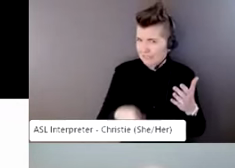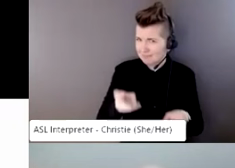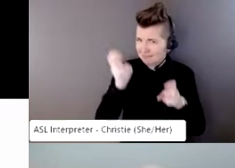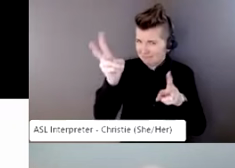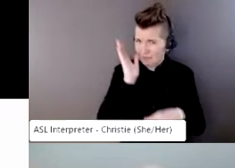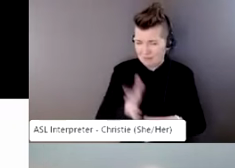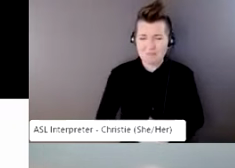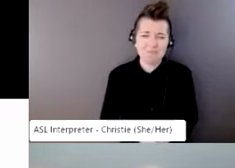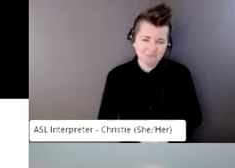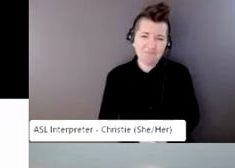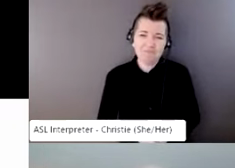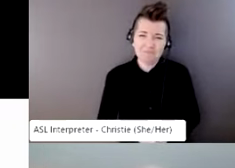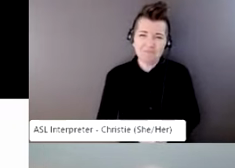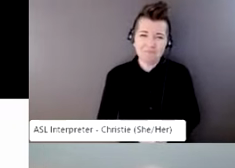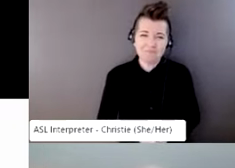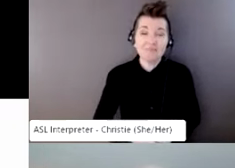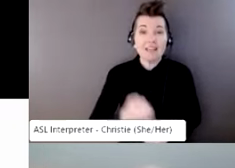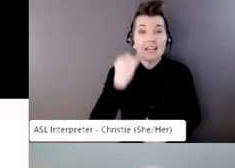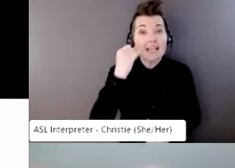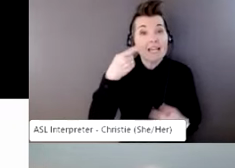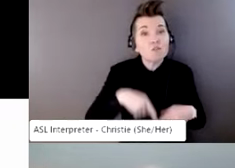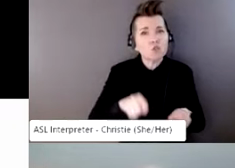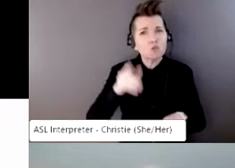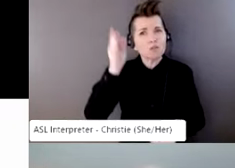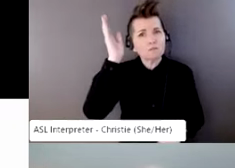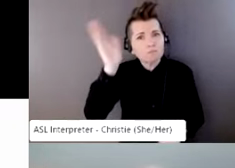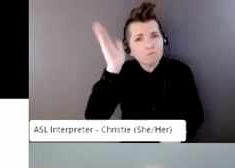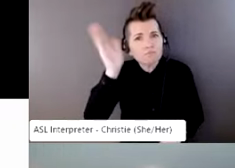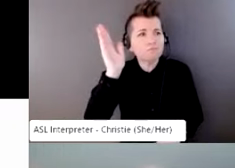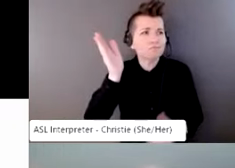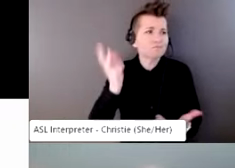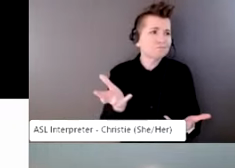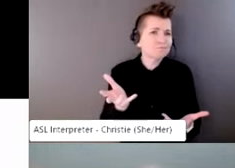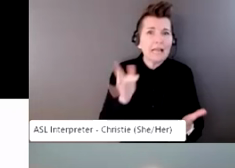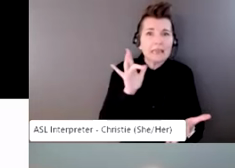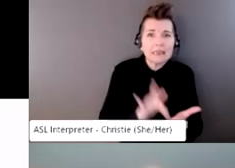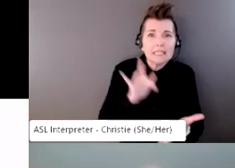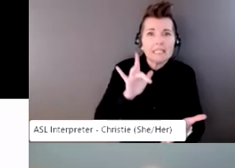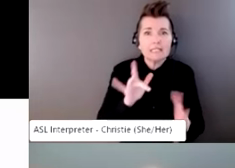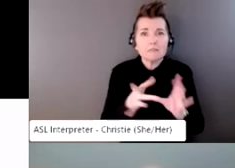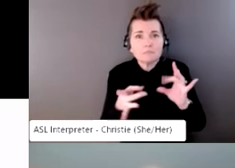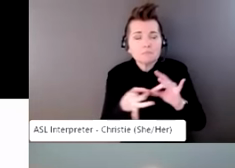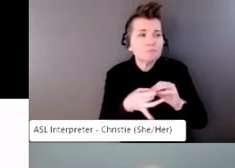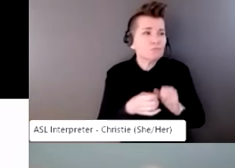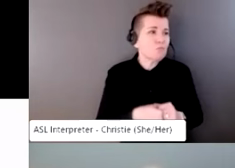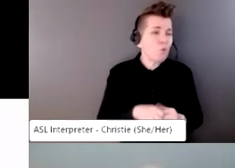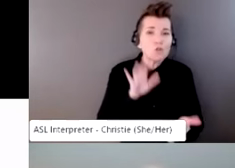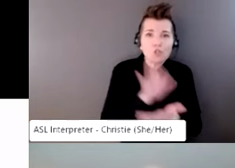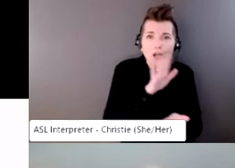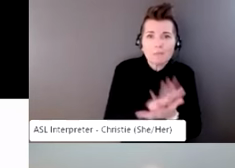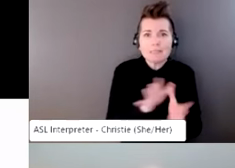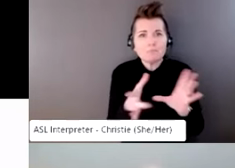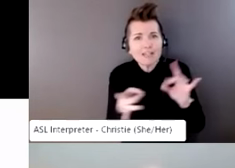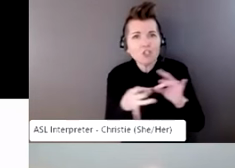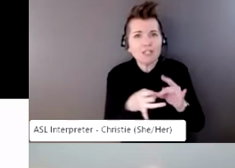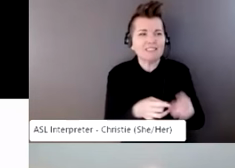during the presentation, anything that we're talking about, any document or links or website will be linked to in the chat box as well. So you can